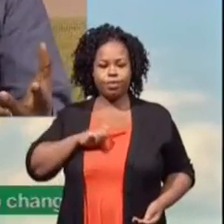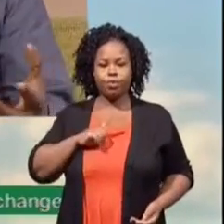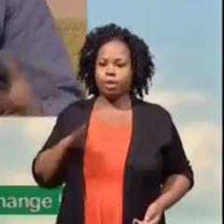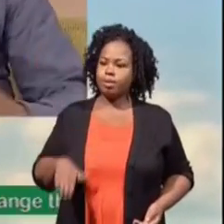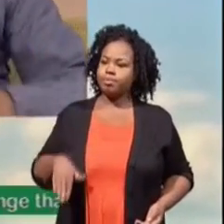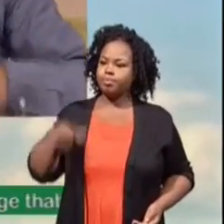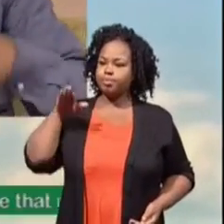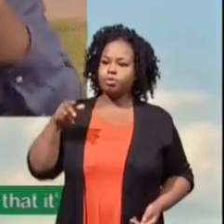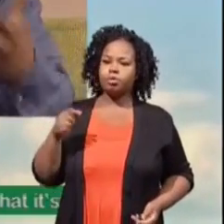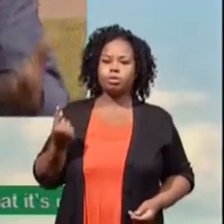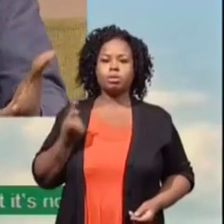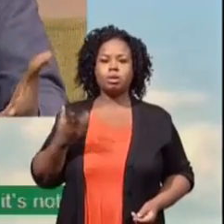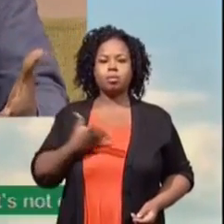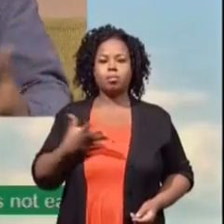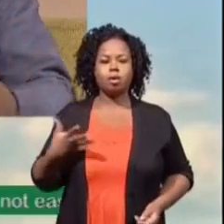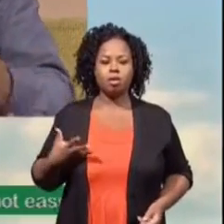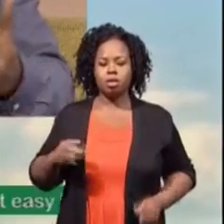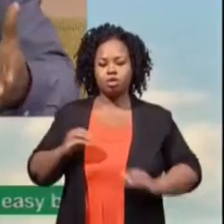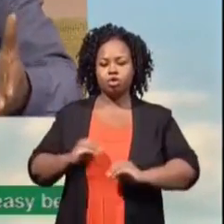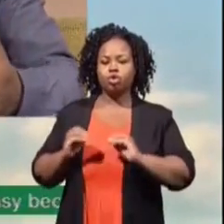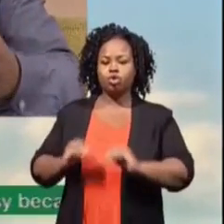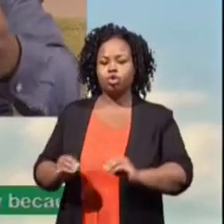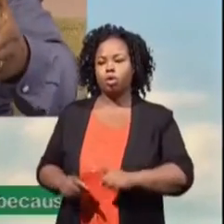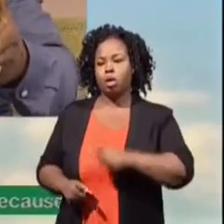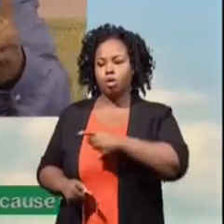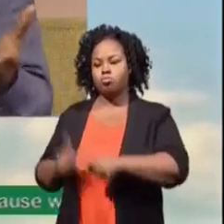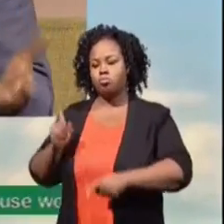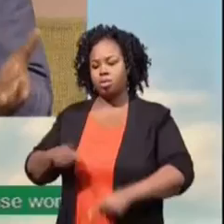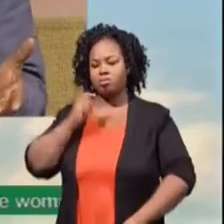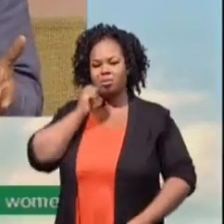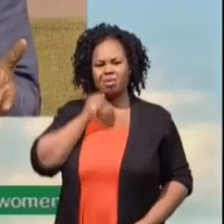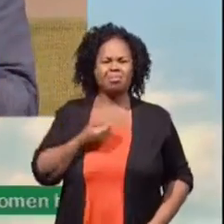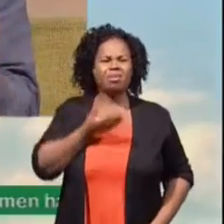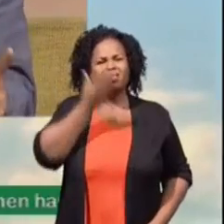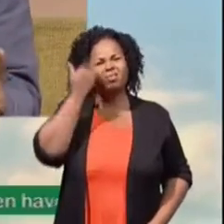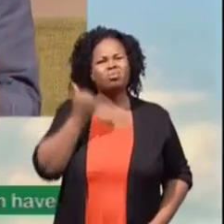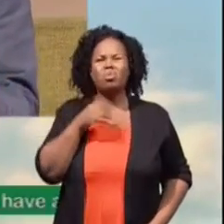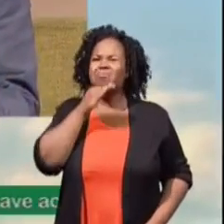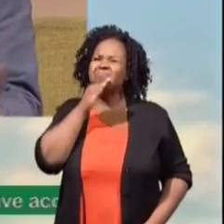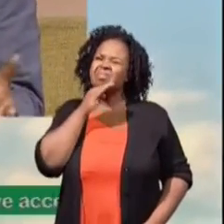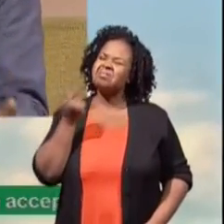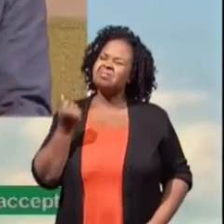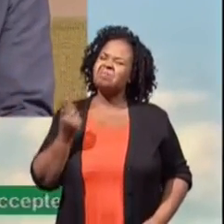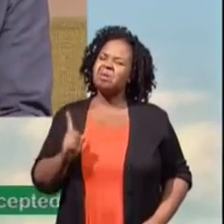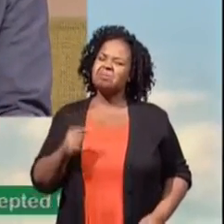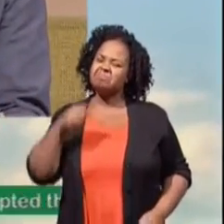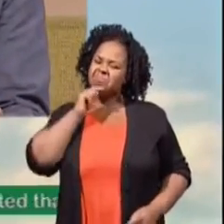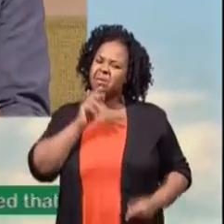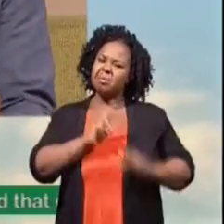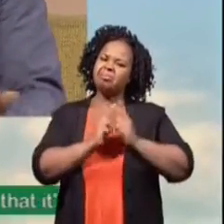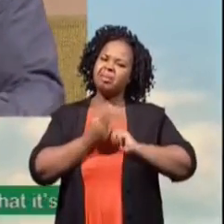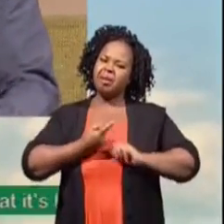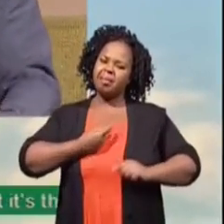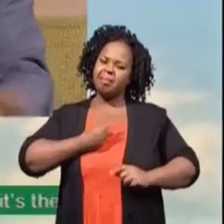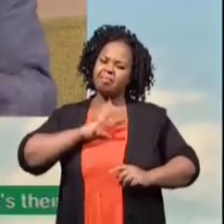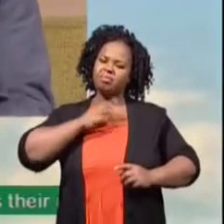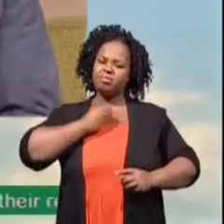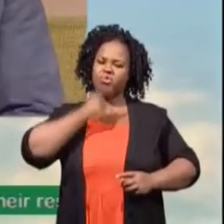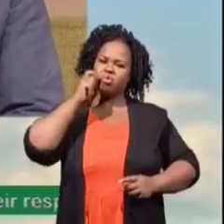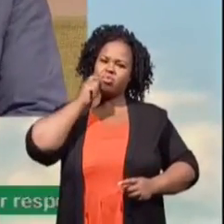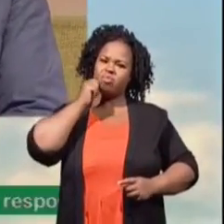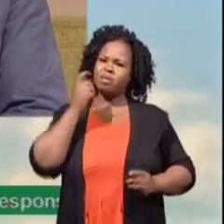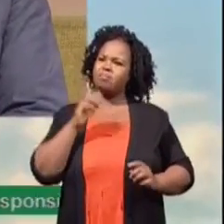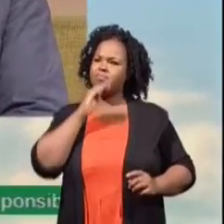abana clue bakhuliswe umama wane babafundisile ukuthi no wena mele ube indoda akazi ukuthi ubudoda lobu